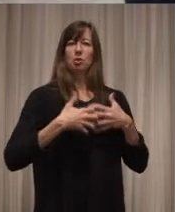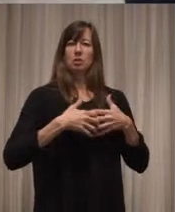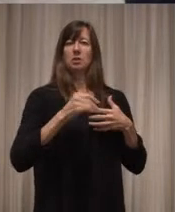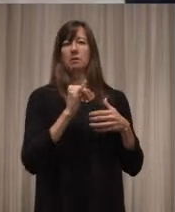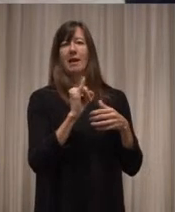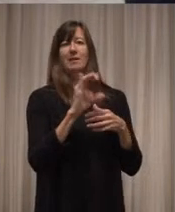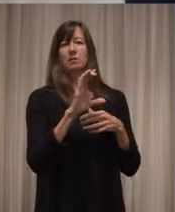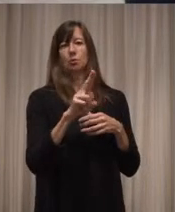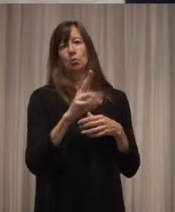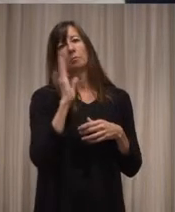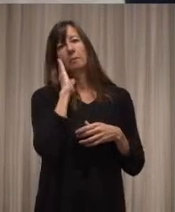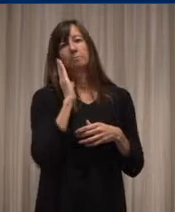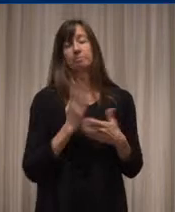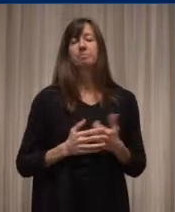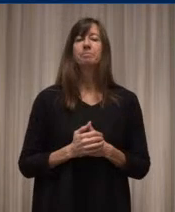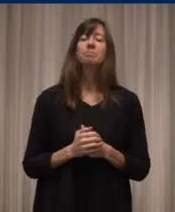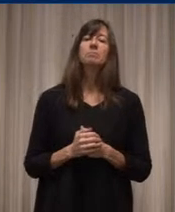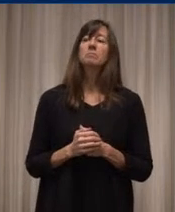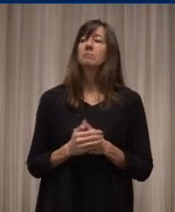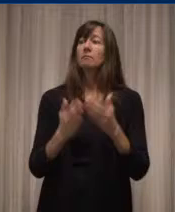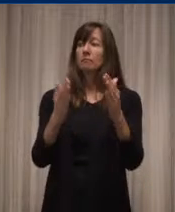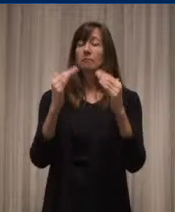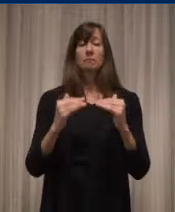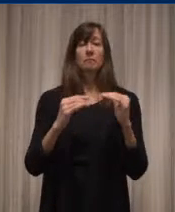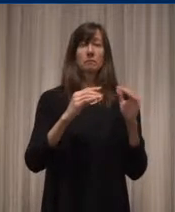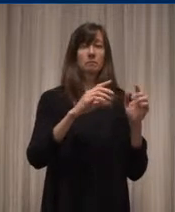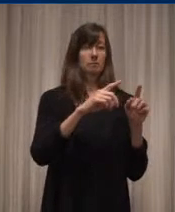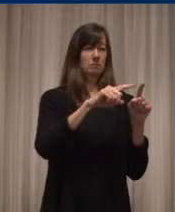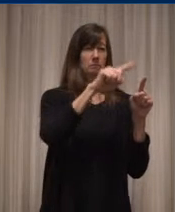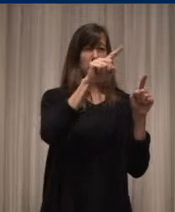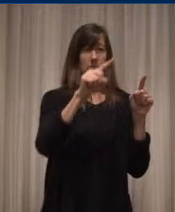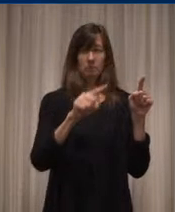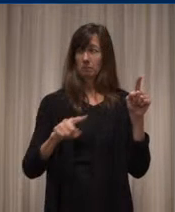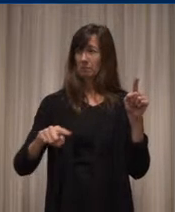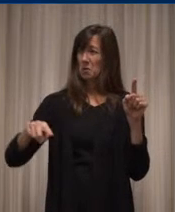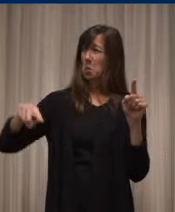as well already, but to see it on a graph is quite stark and